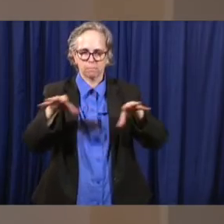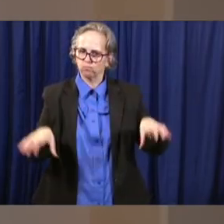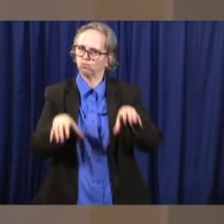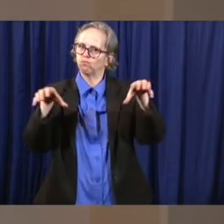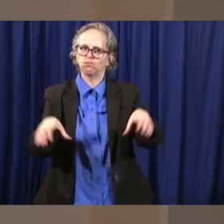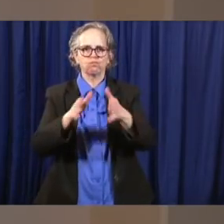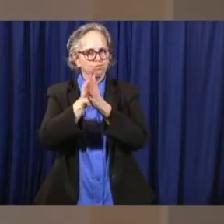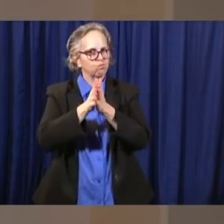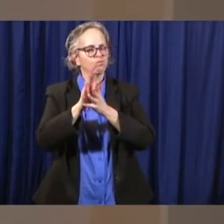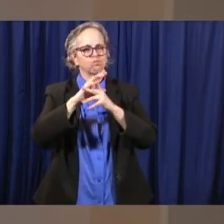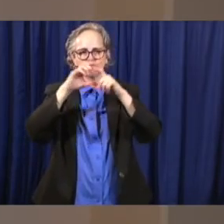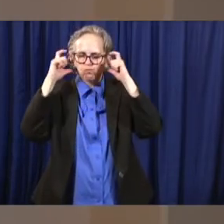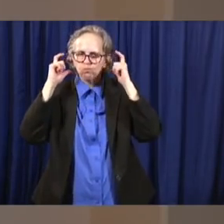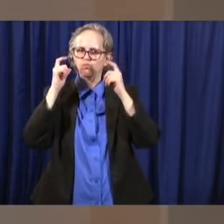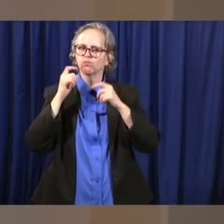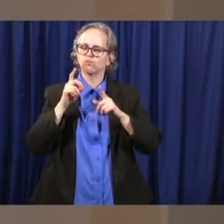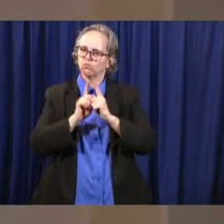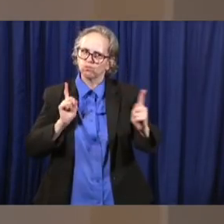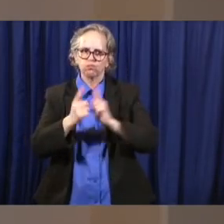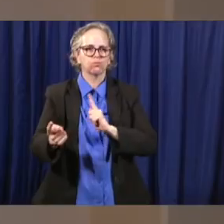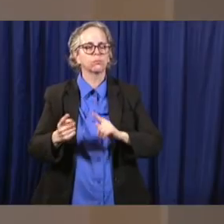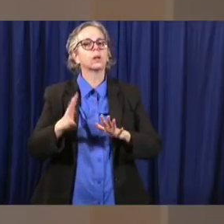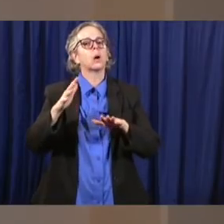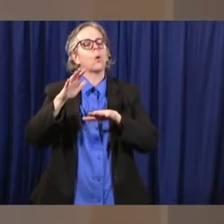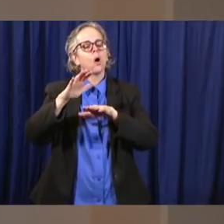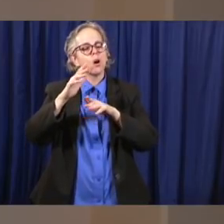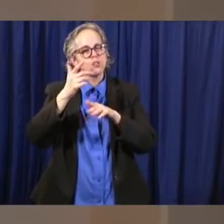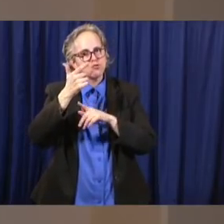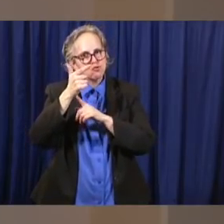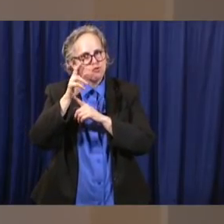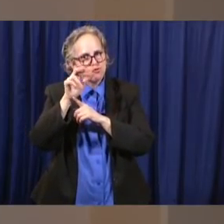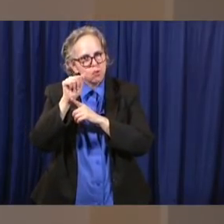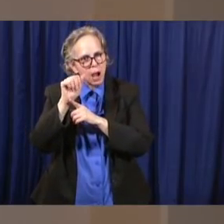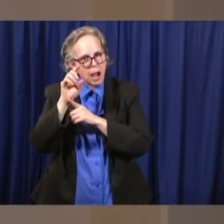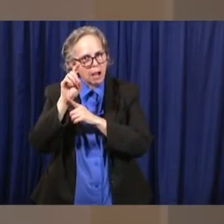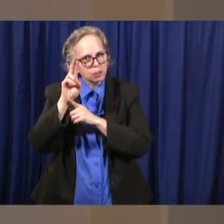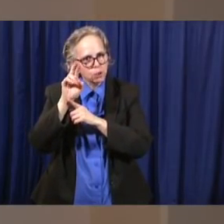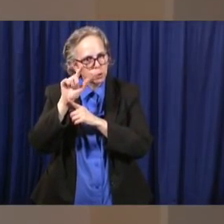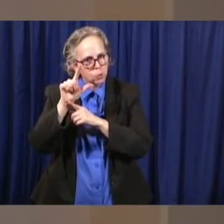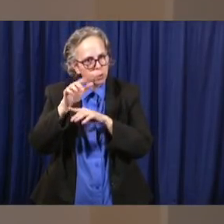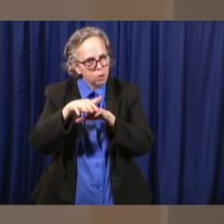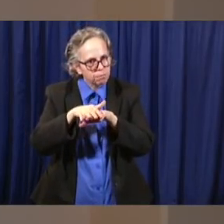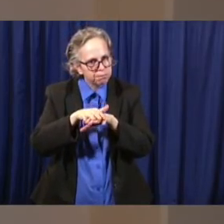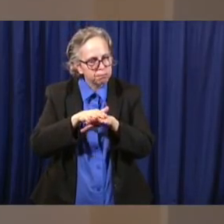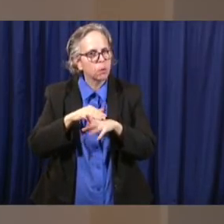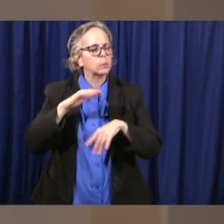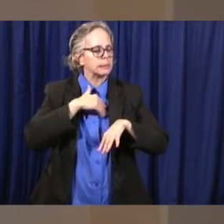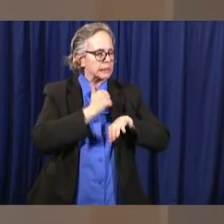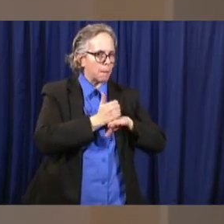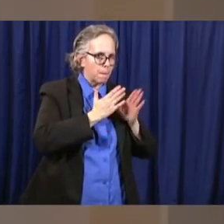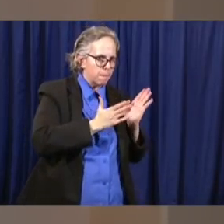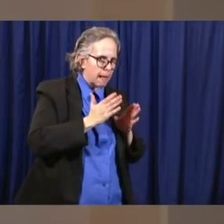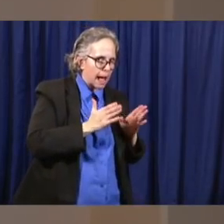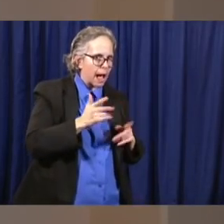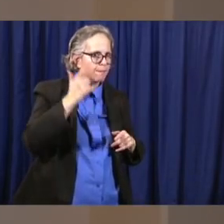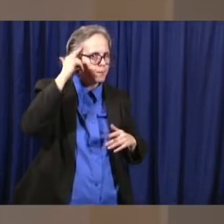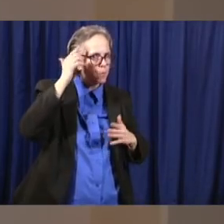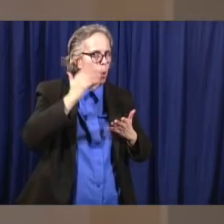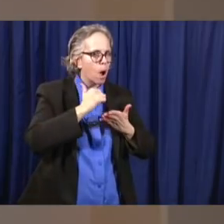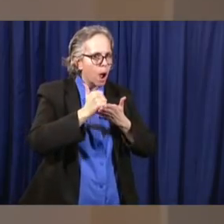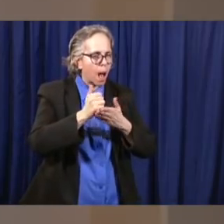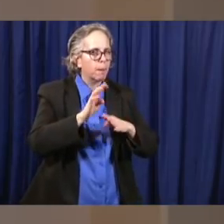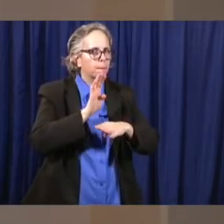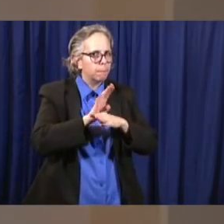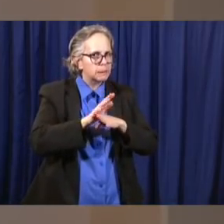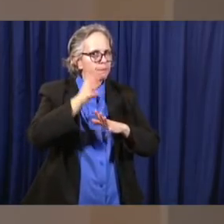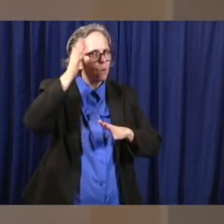and that we're working on plans that will help you navigate that and help make this as